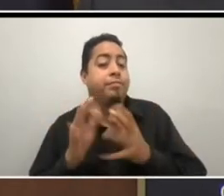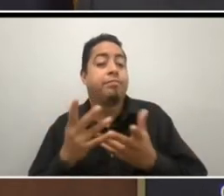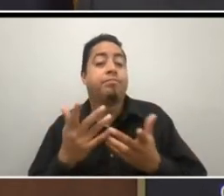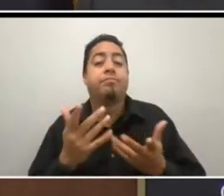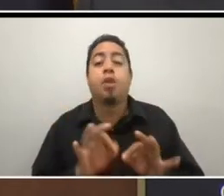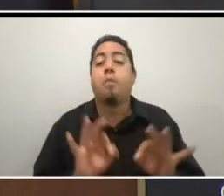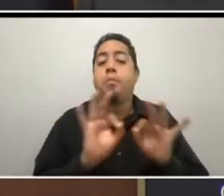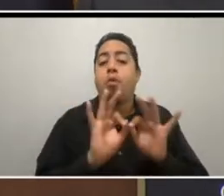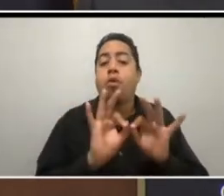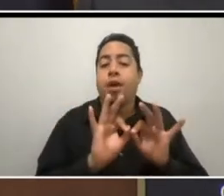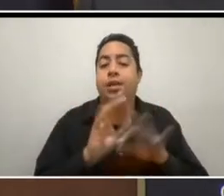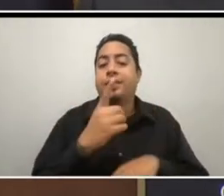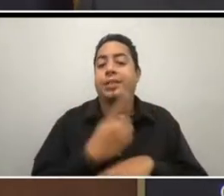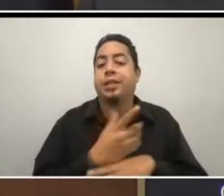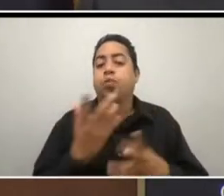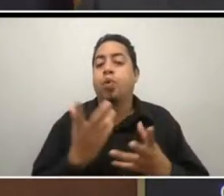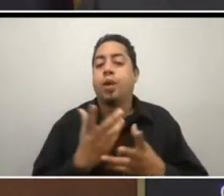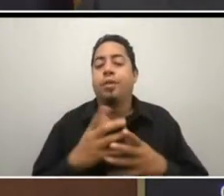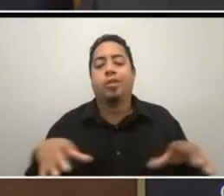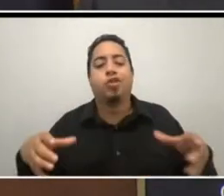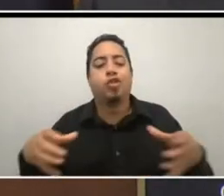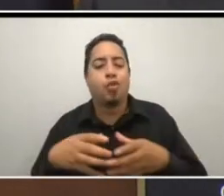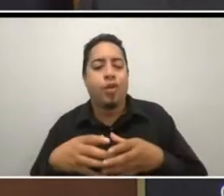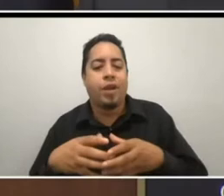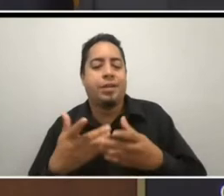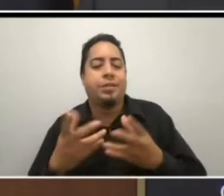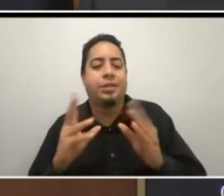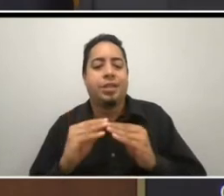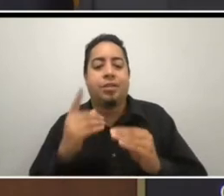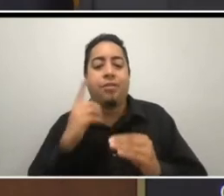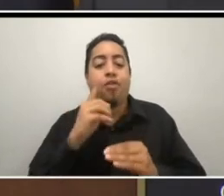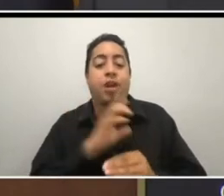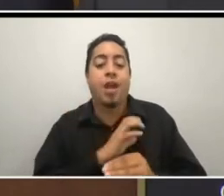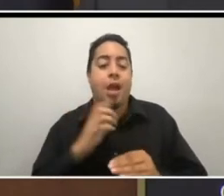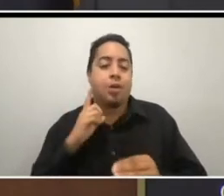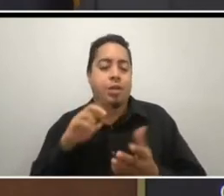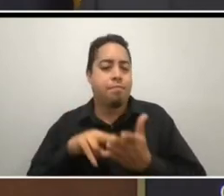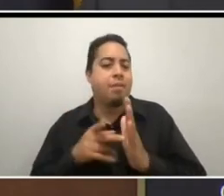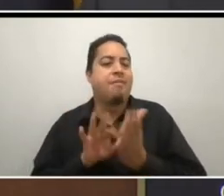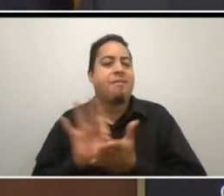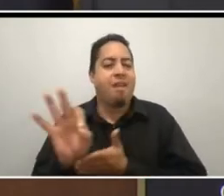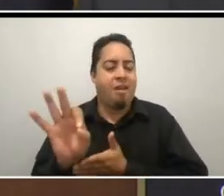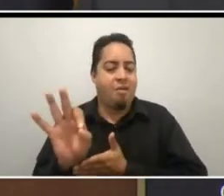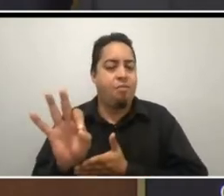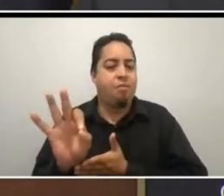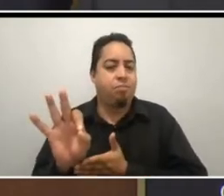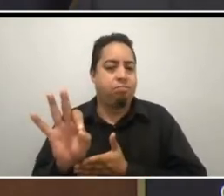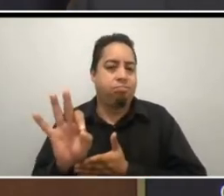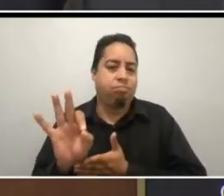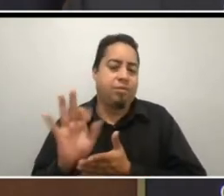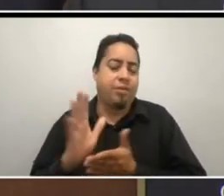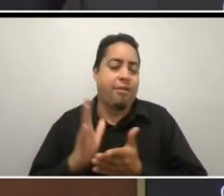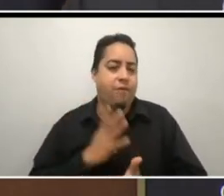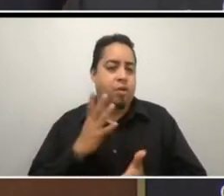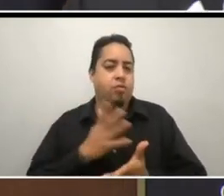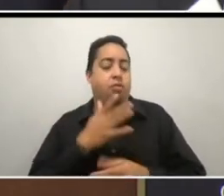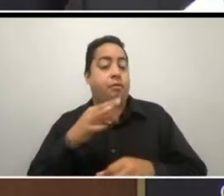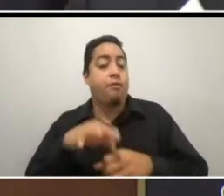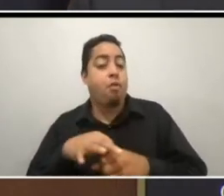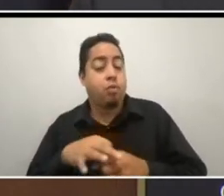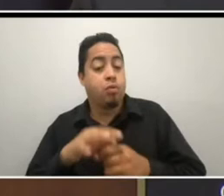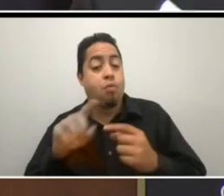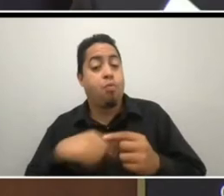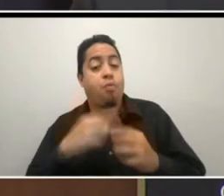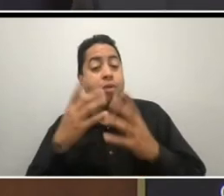of Congress, where Georgia's electoral votes would be counted for Joe Biden. A little over a week after this call to